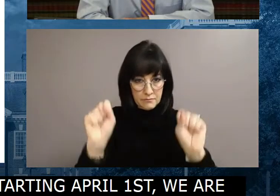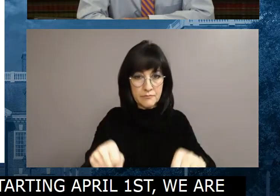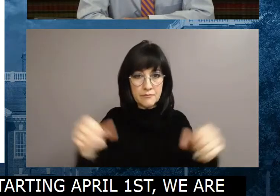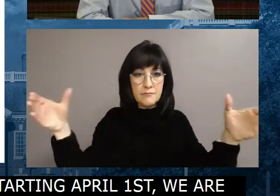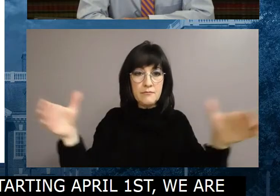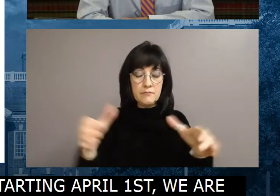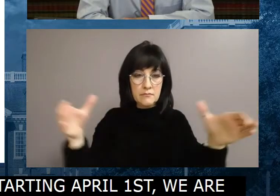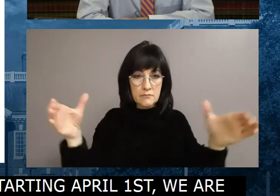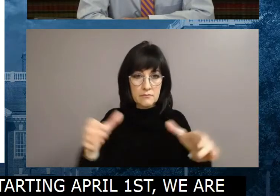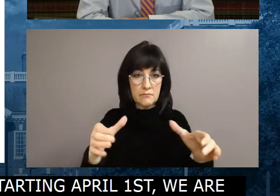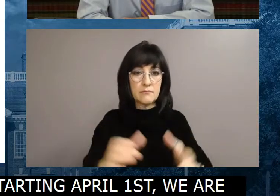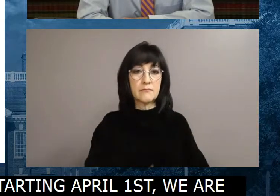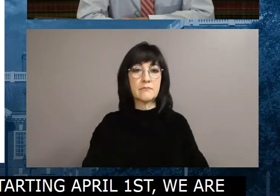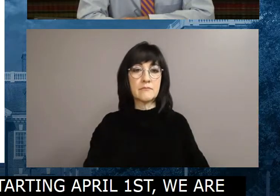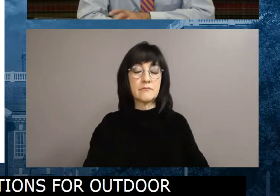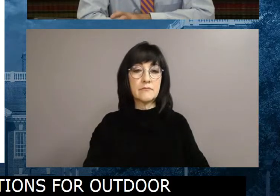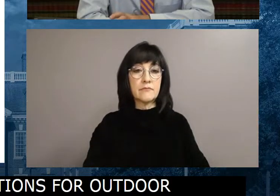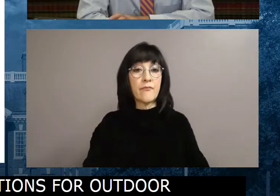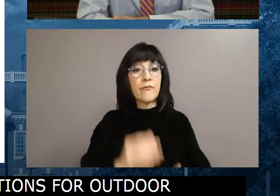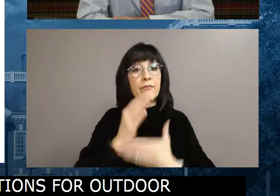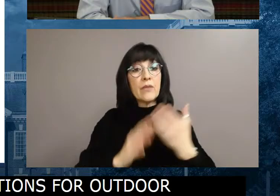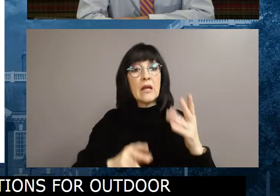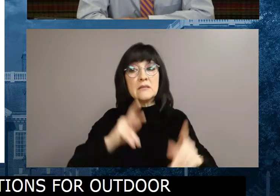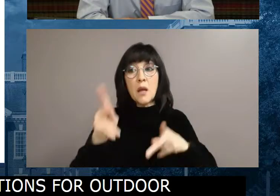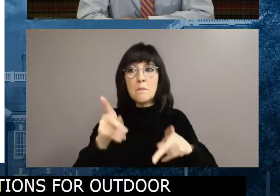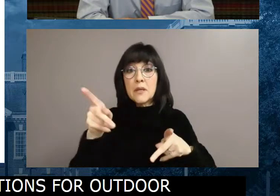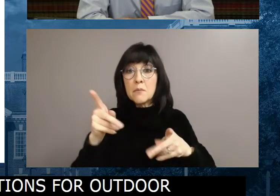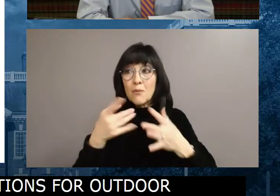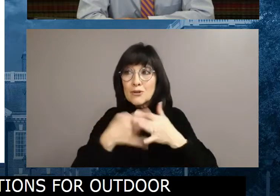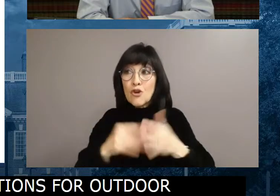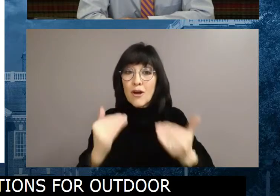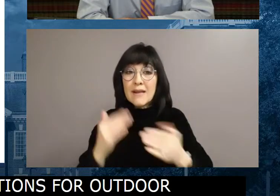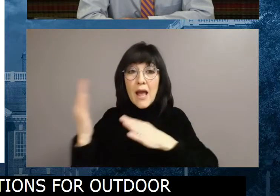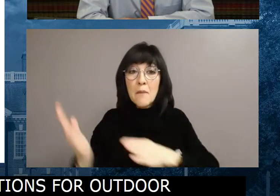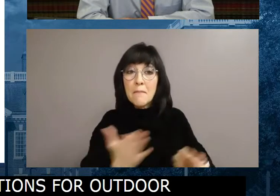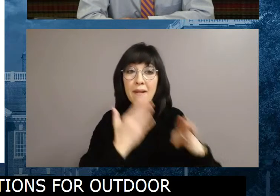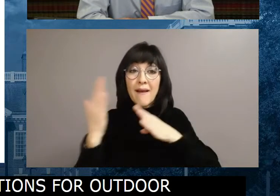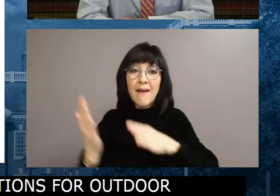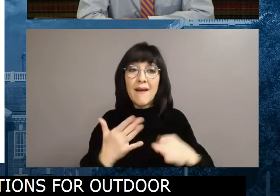planning stages. This still does not allow